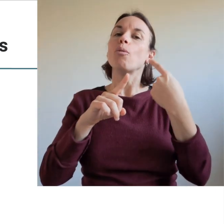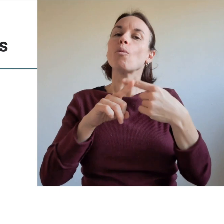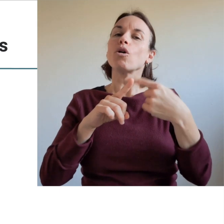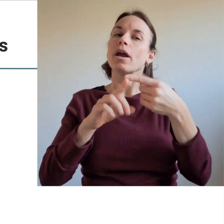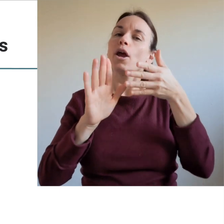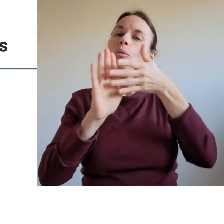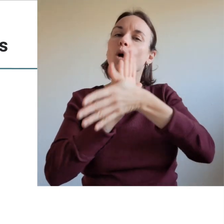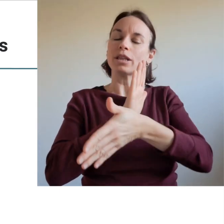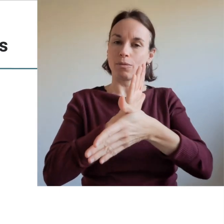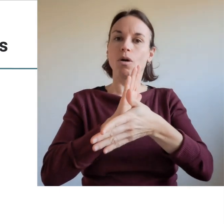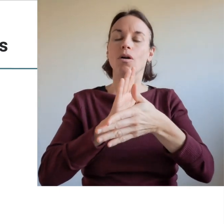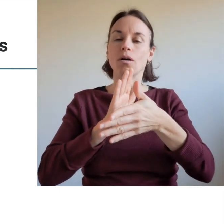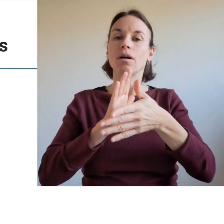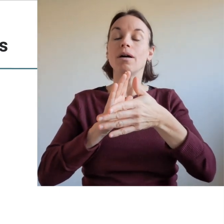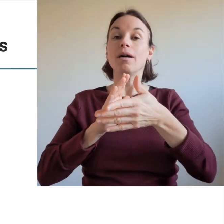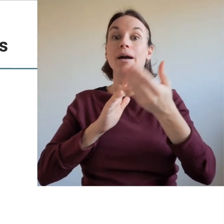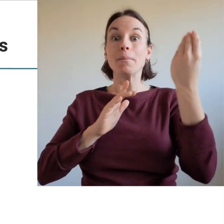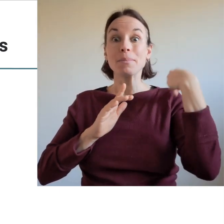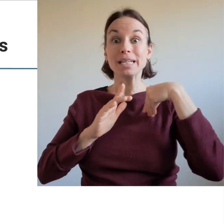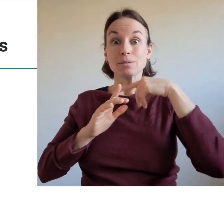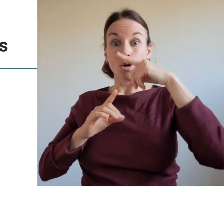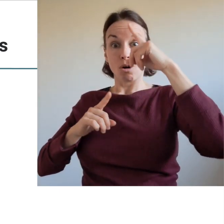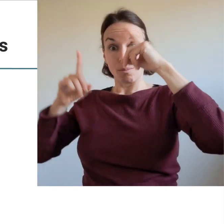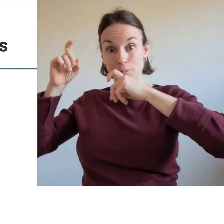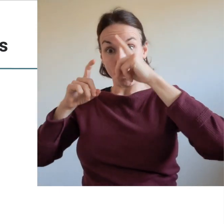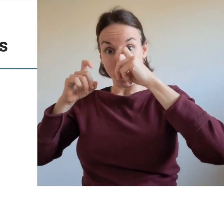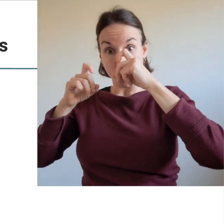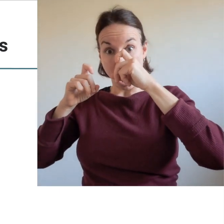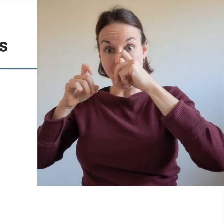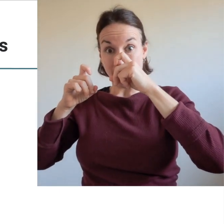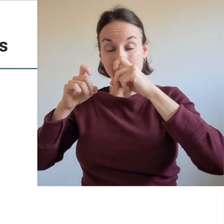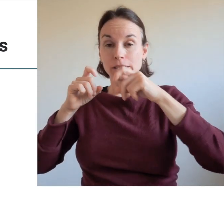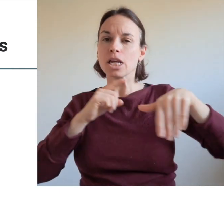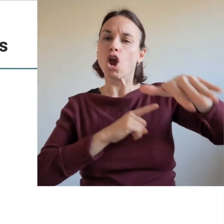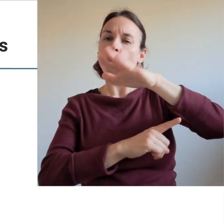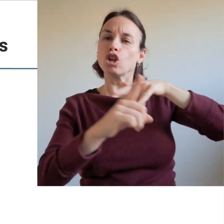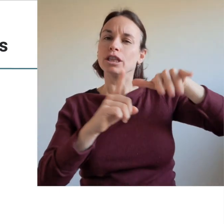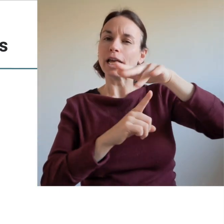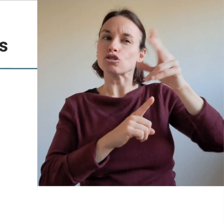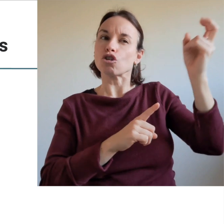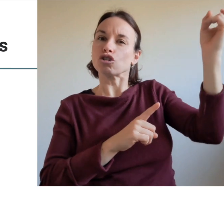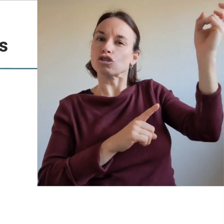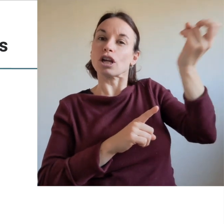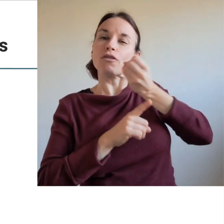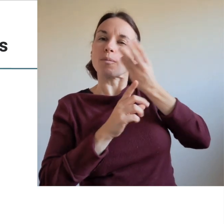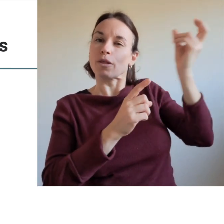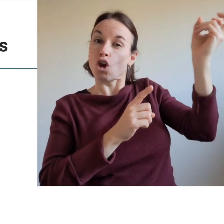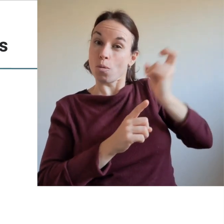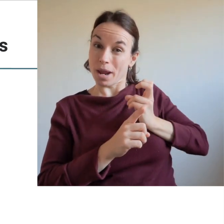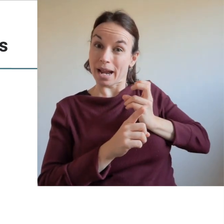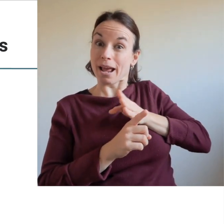compatible with different sources of evidence, such as sensory infer reports.